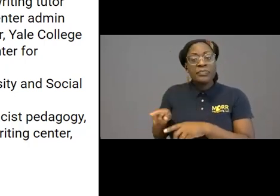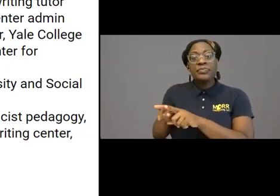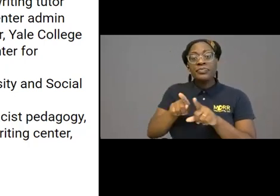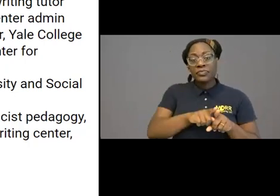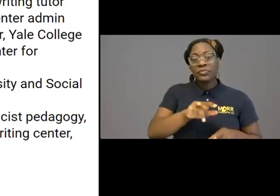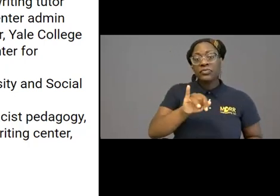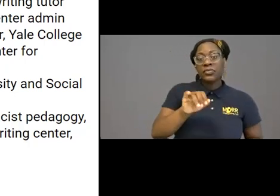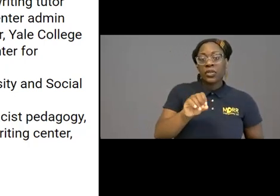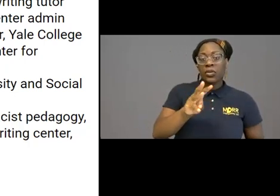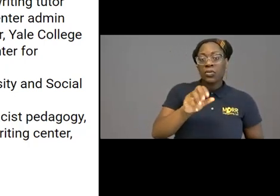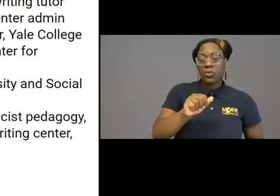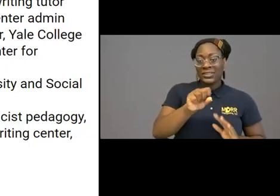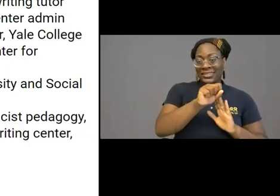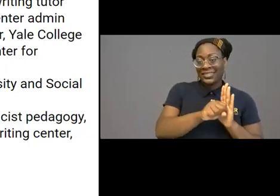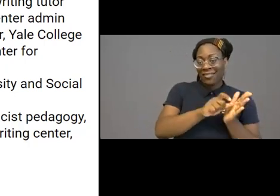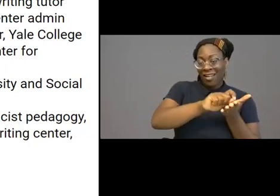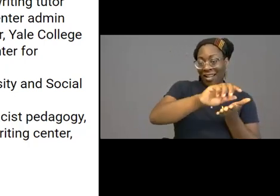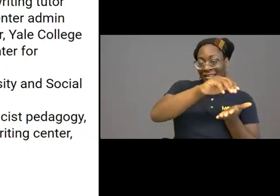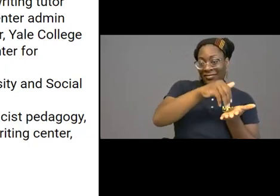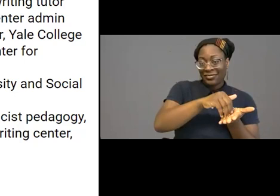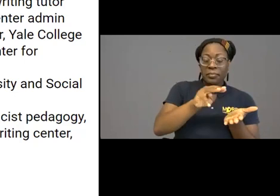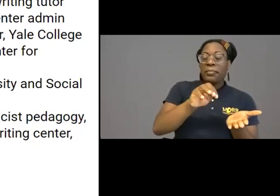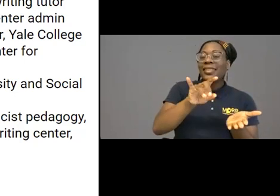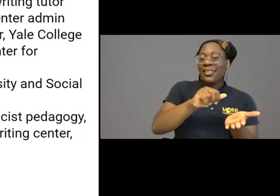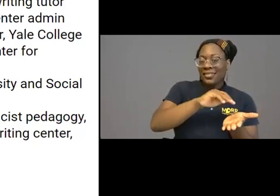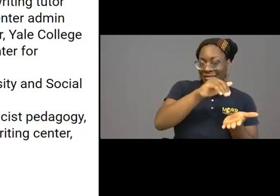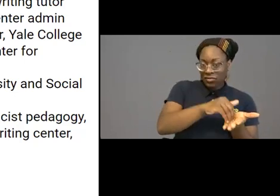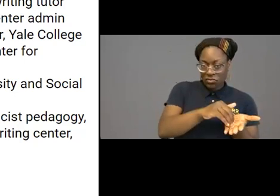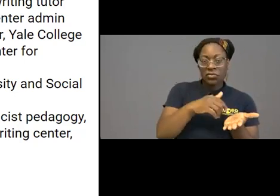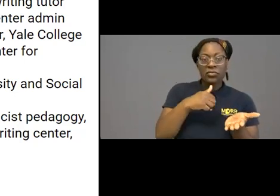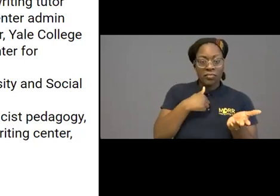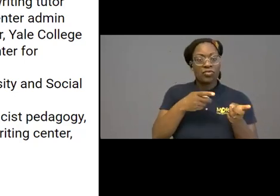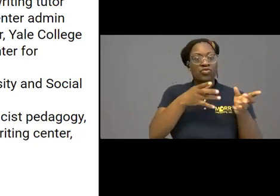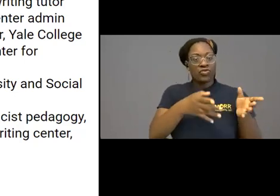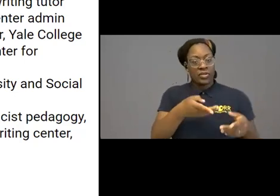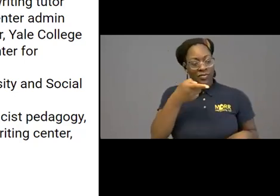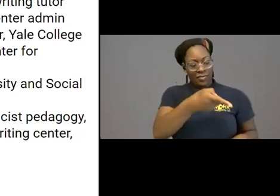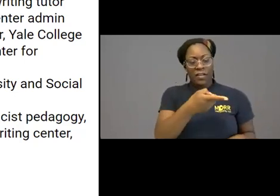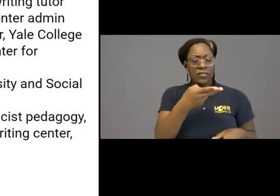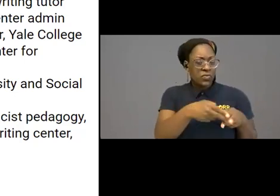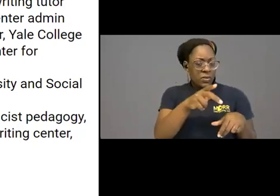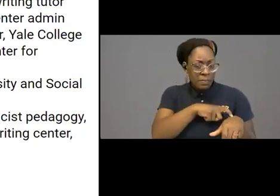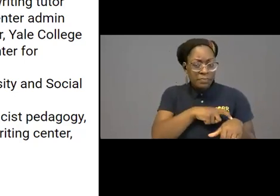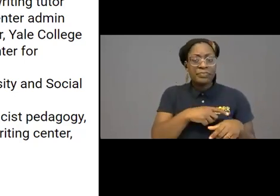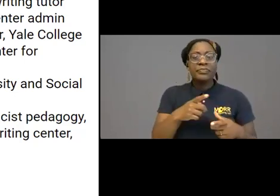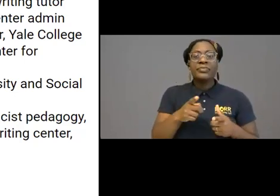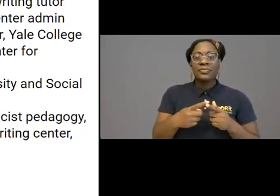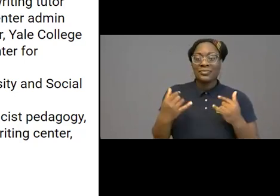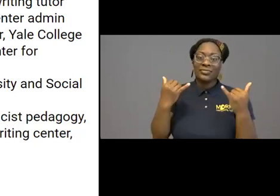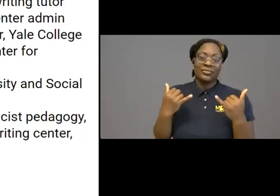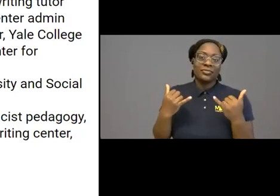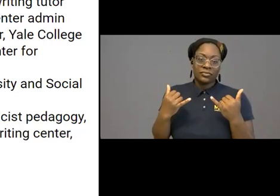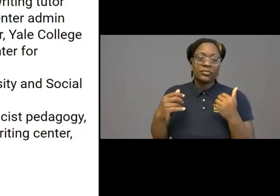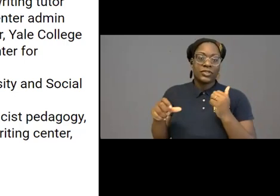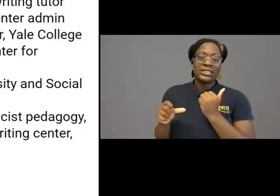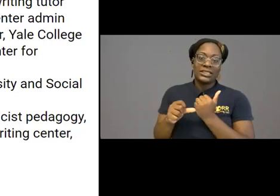Center before my current job, which is assistant director of the Yale College Writing Center. We support Yale's undergraduates and